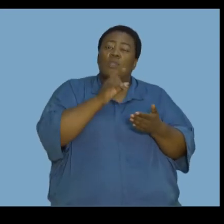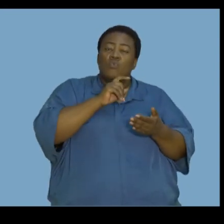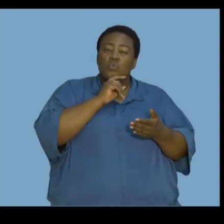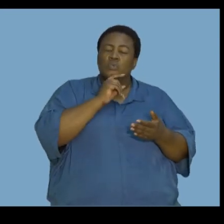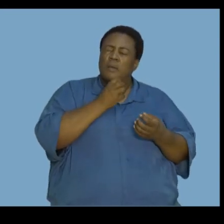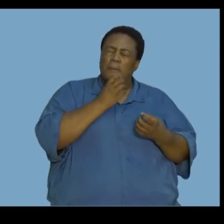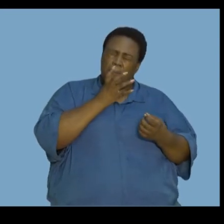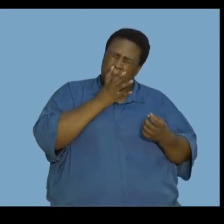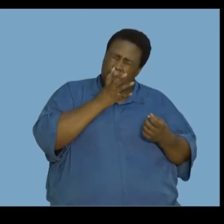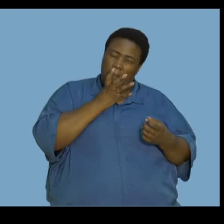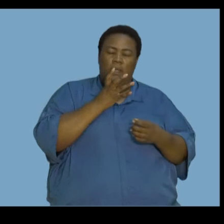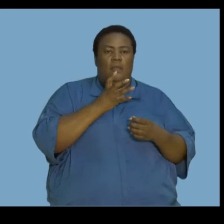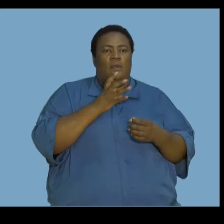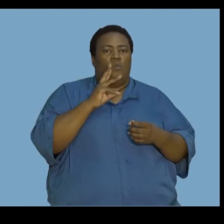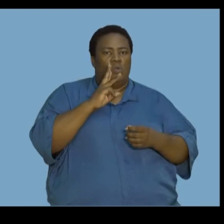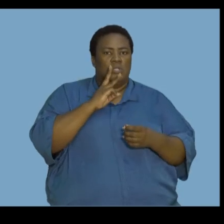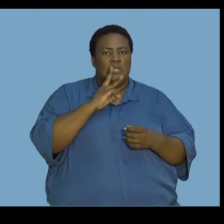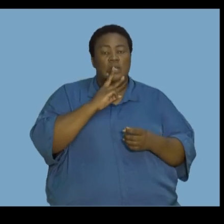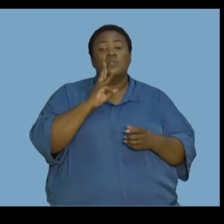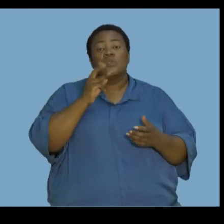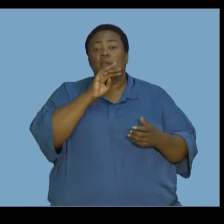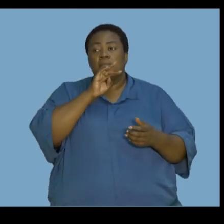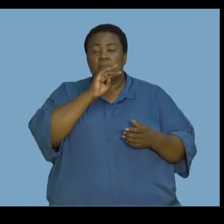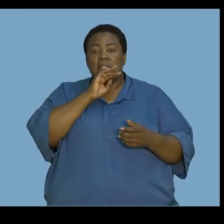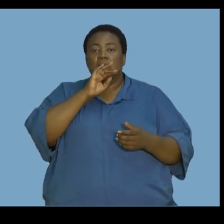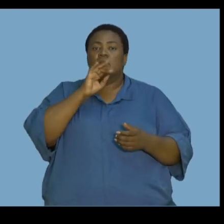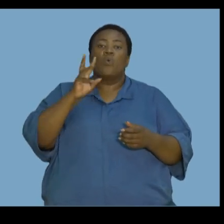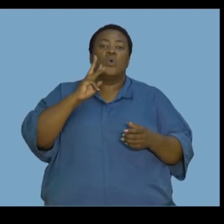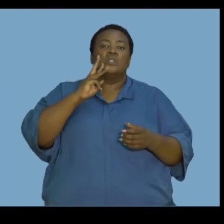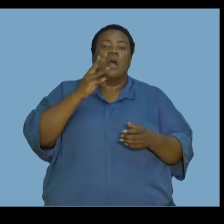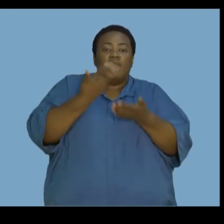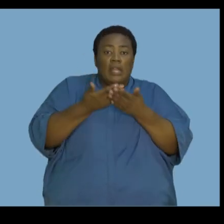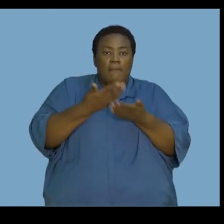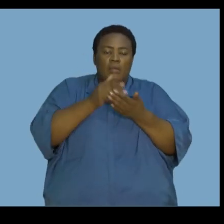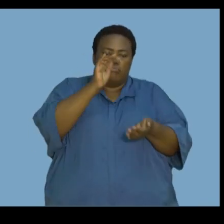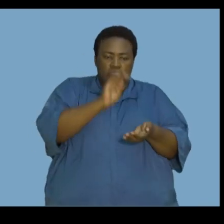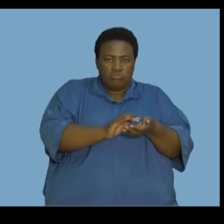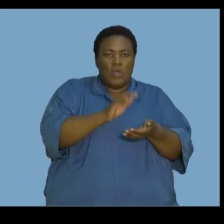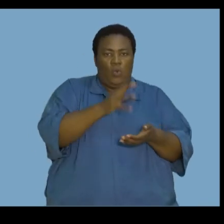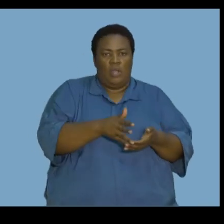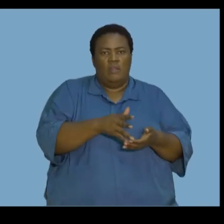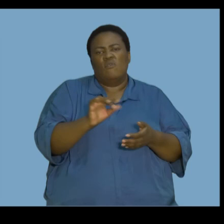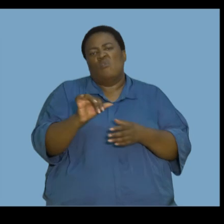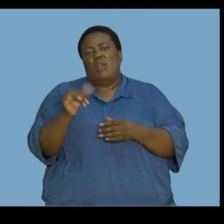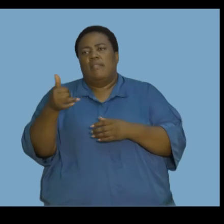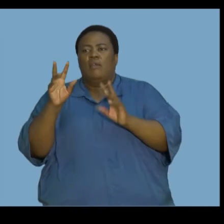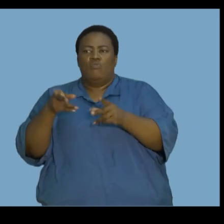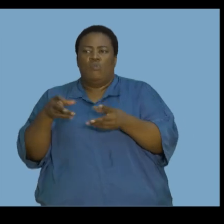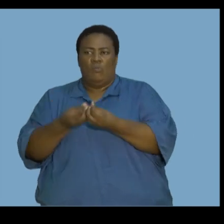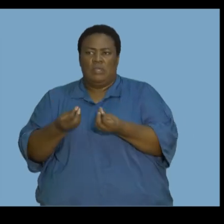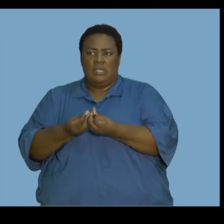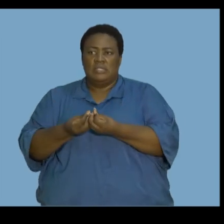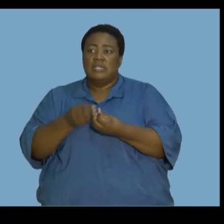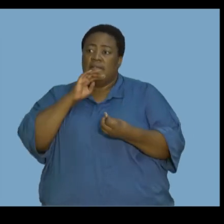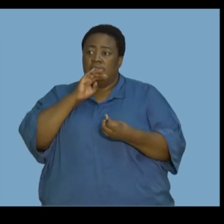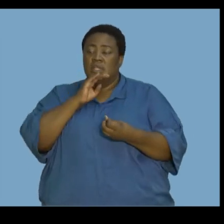alien plants may use excessively more water, and this would reduce the amount of water available for natural vegetation